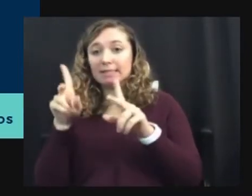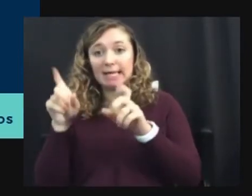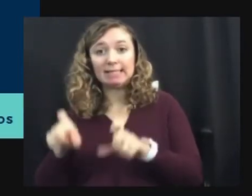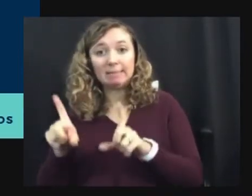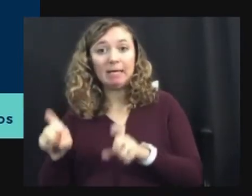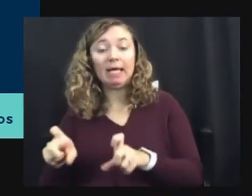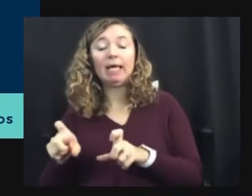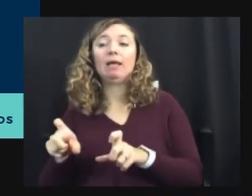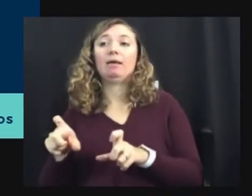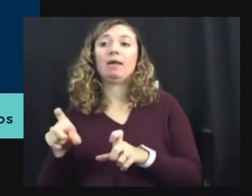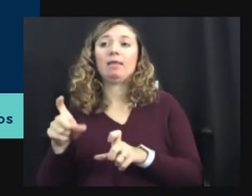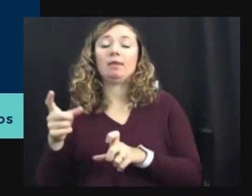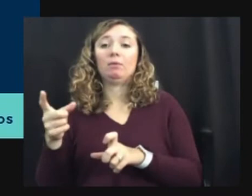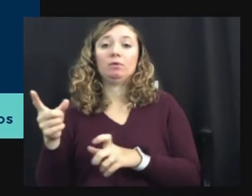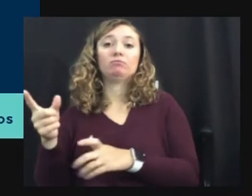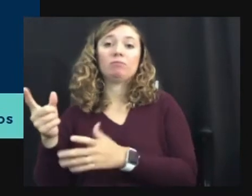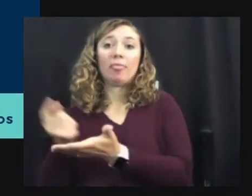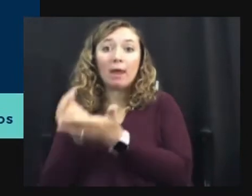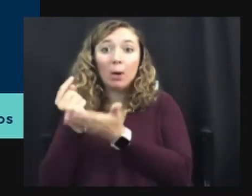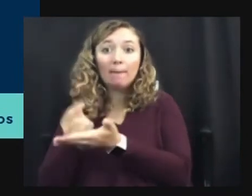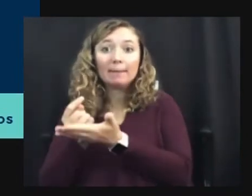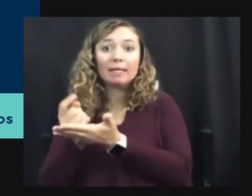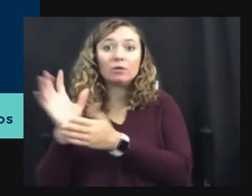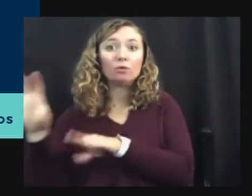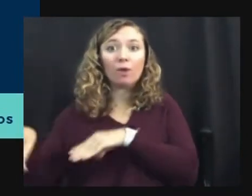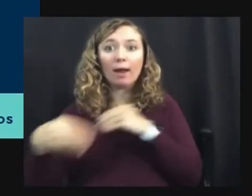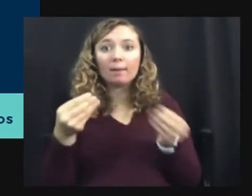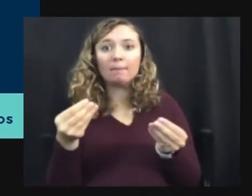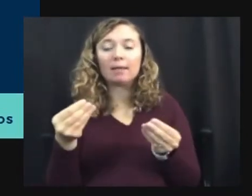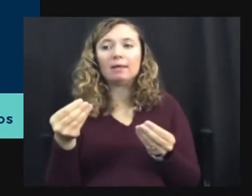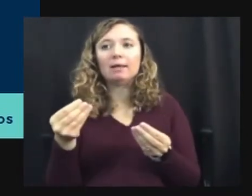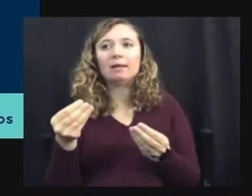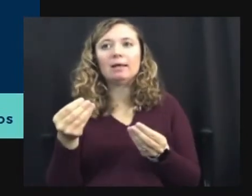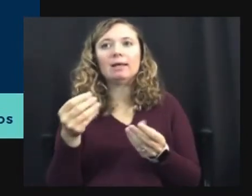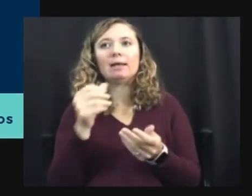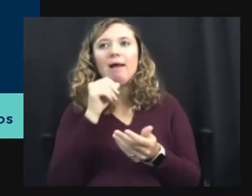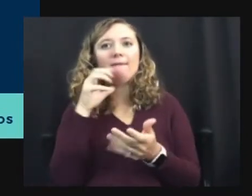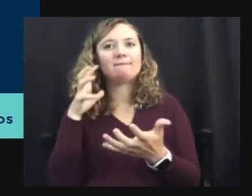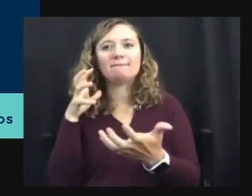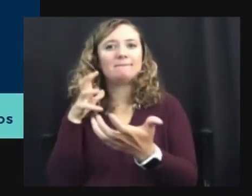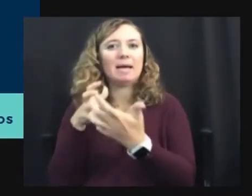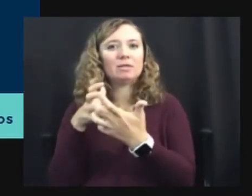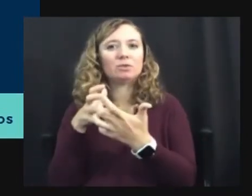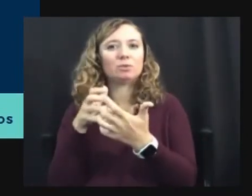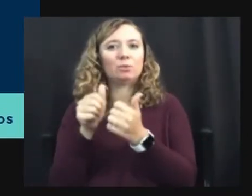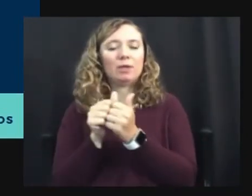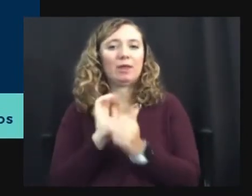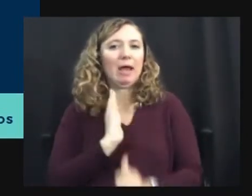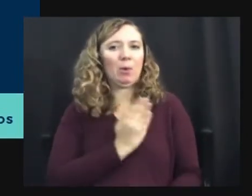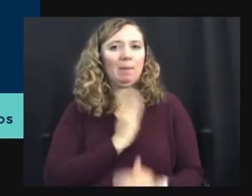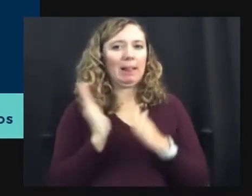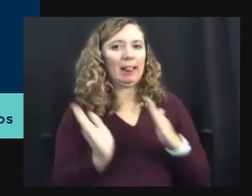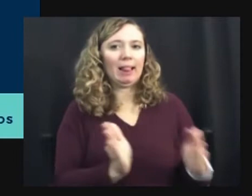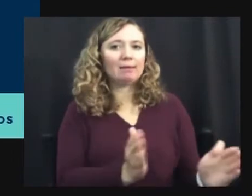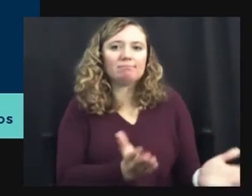different therapies, and they didn't fit into what we wanted to do.